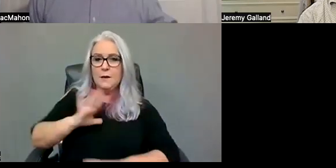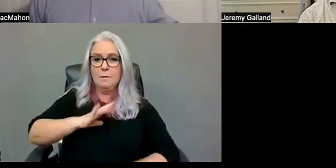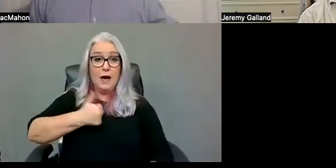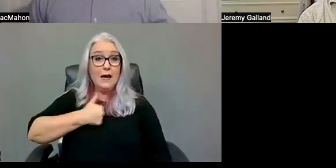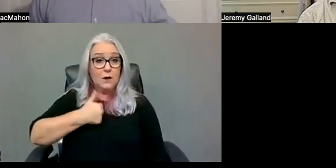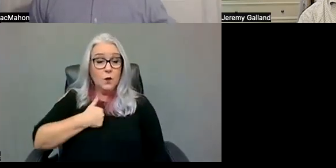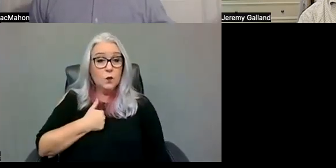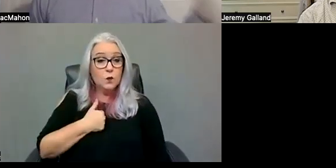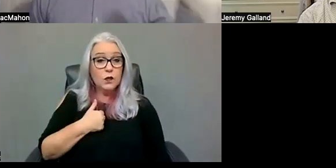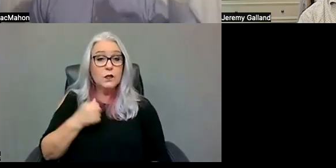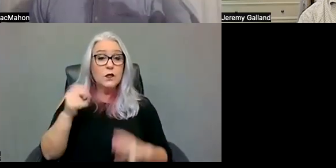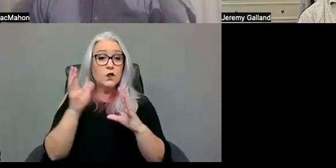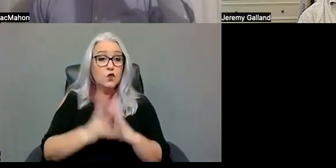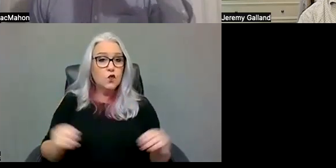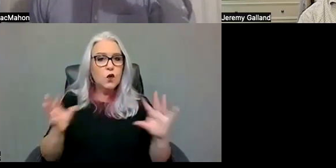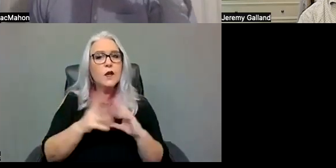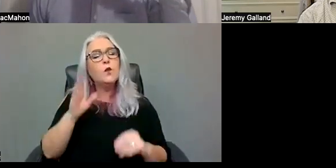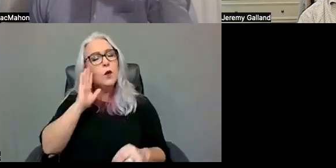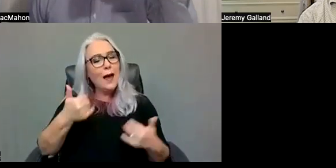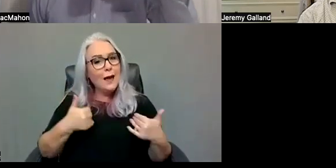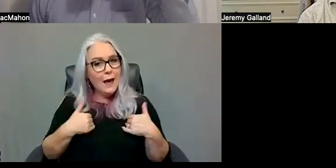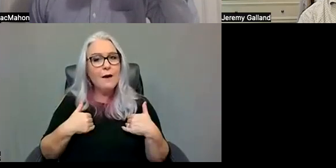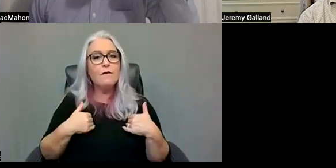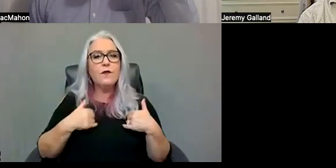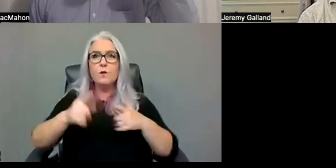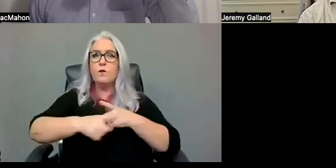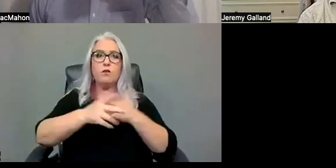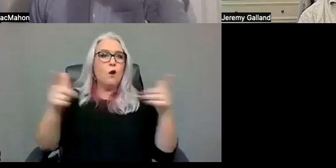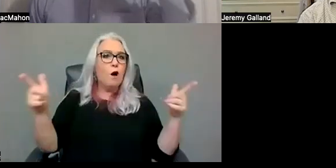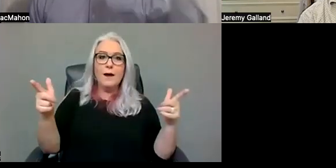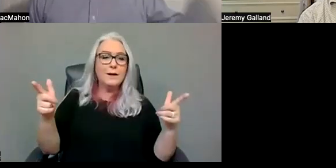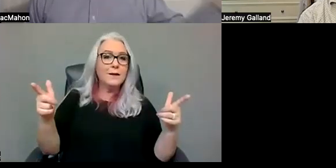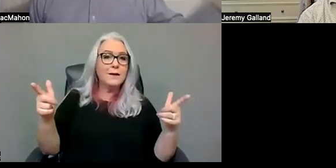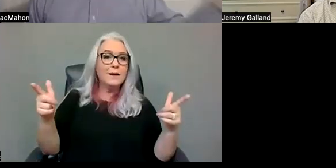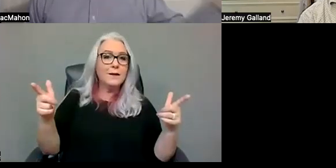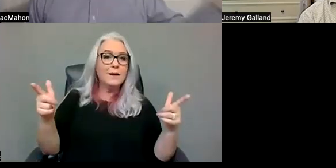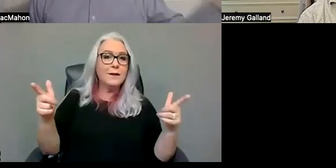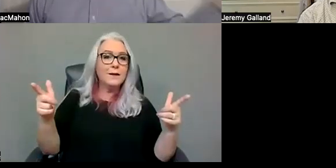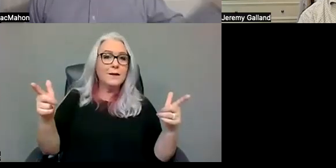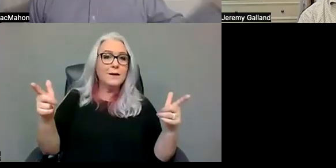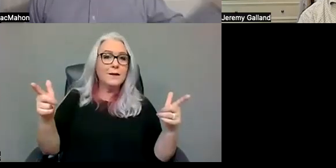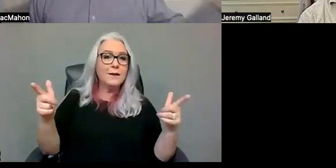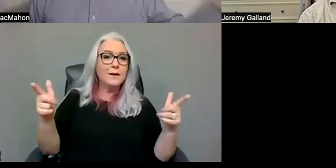have the broad knowledge that is needed for me